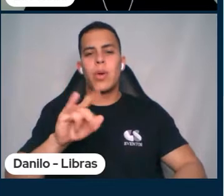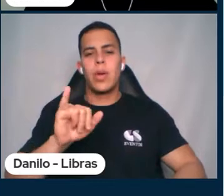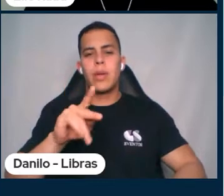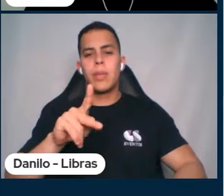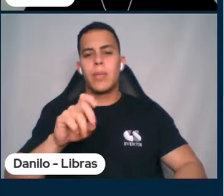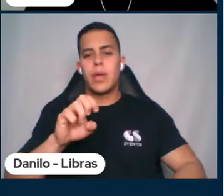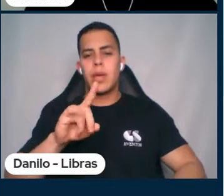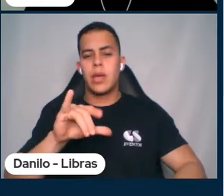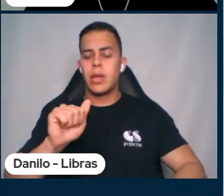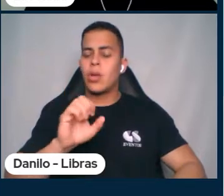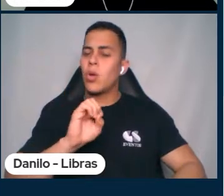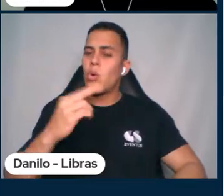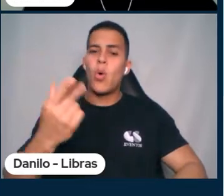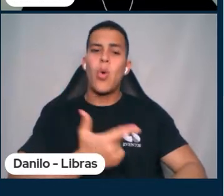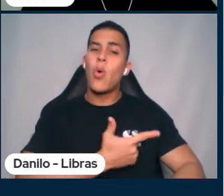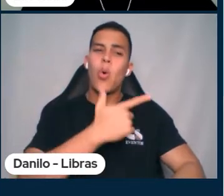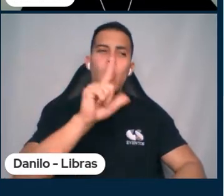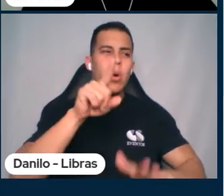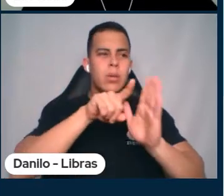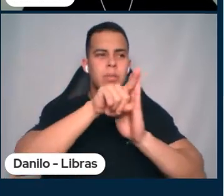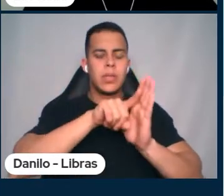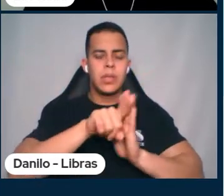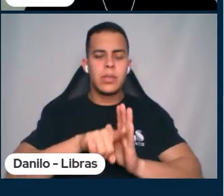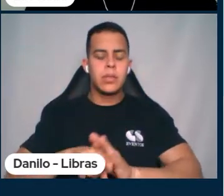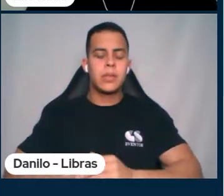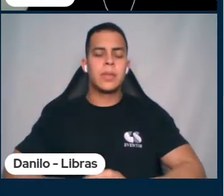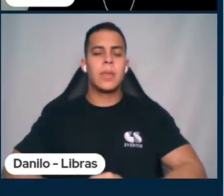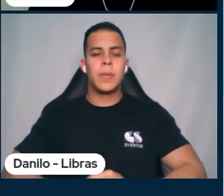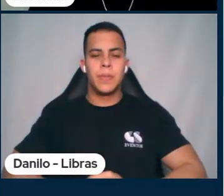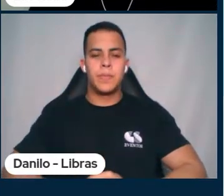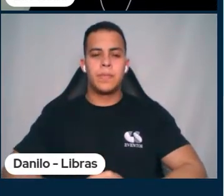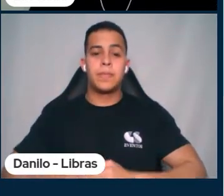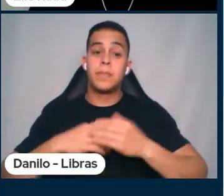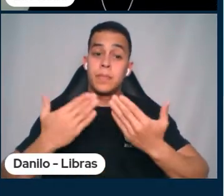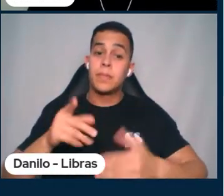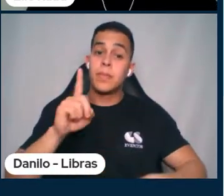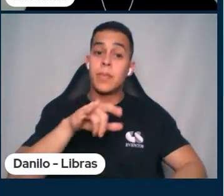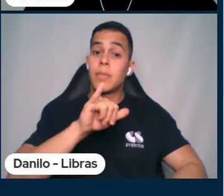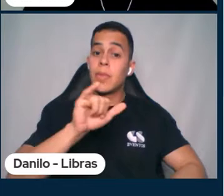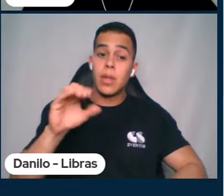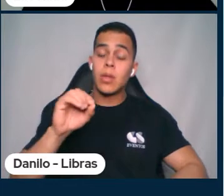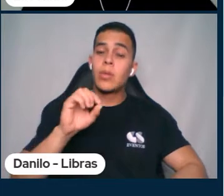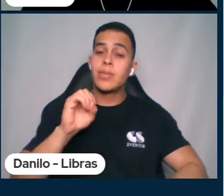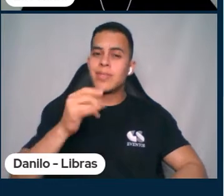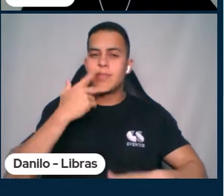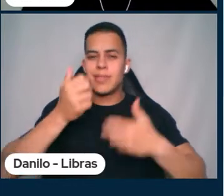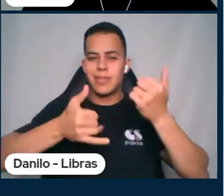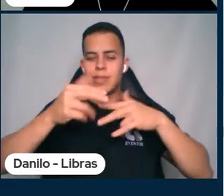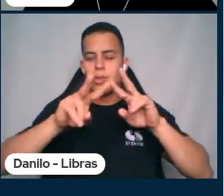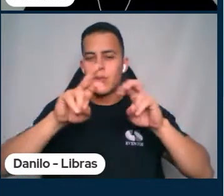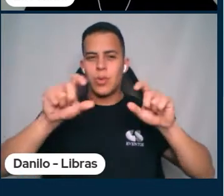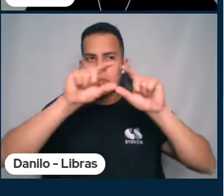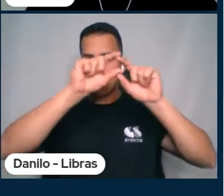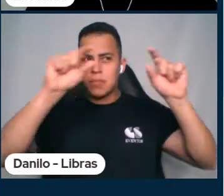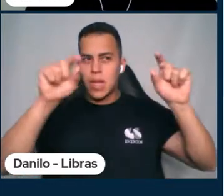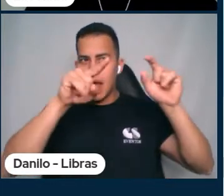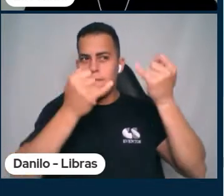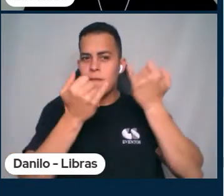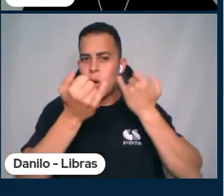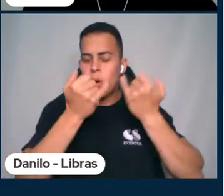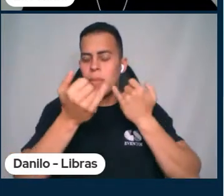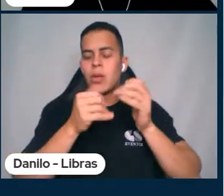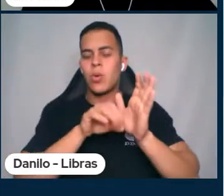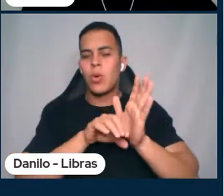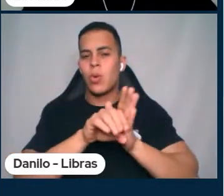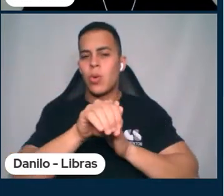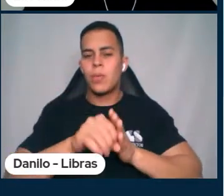in 2022 on the search. If you want to imagine and start looking at the future of the search, what